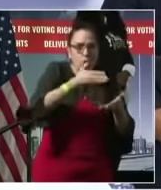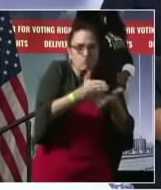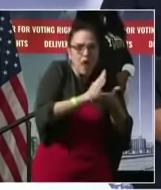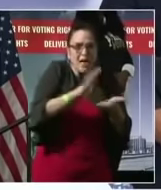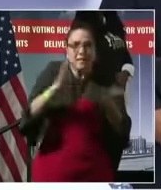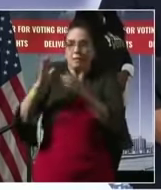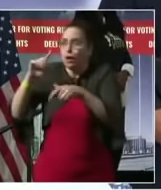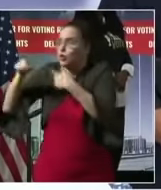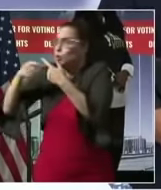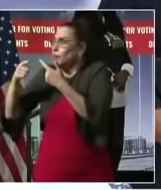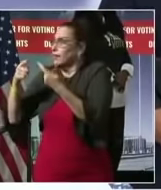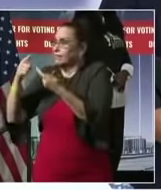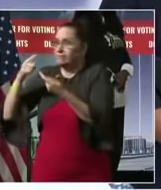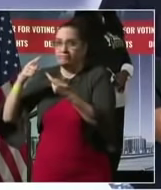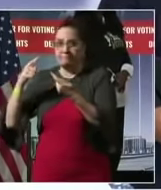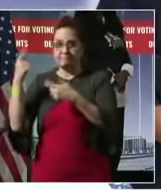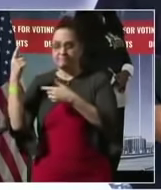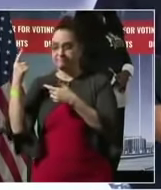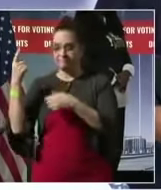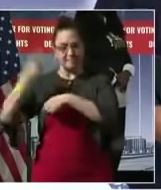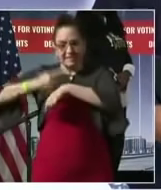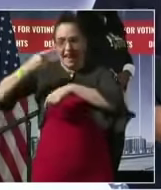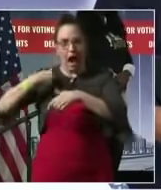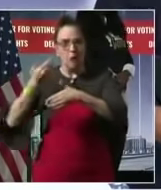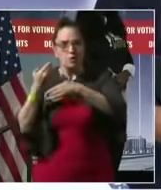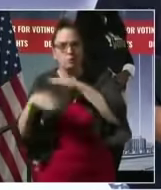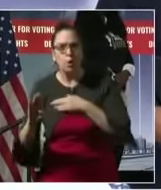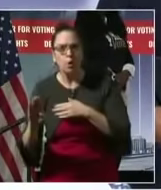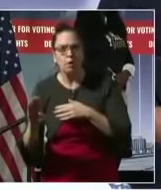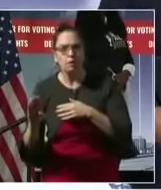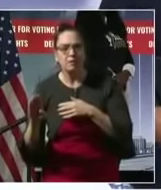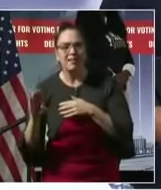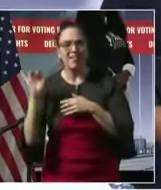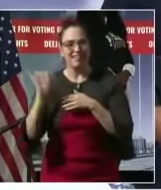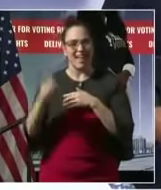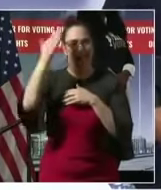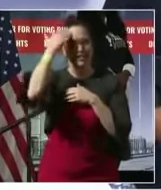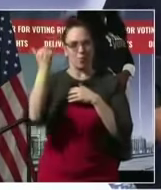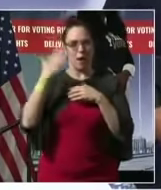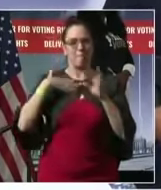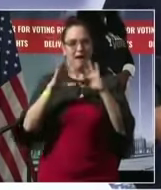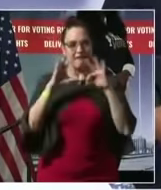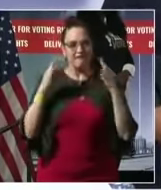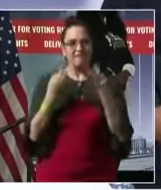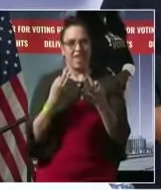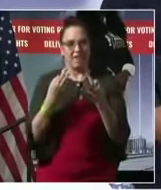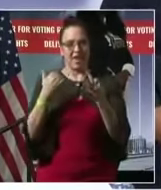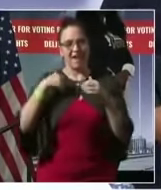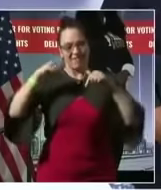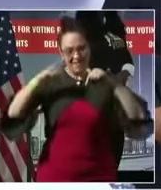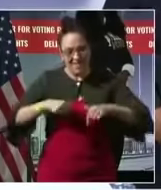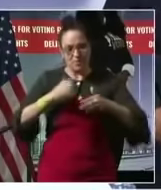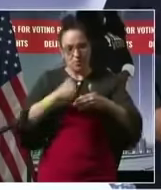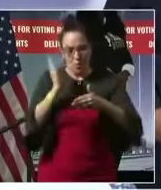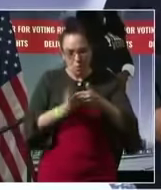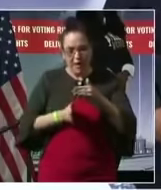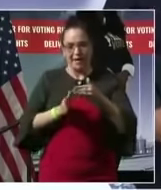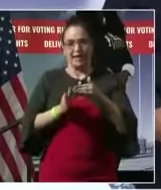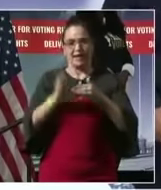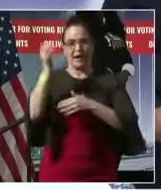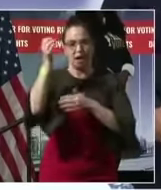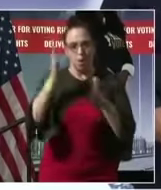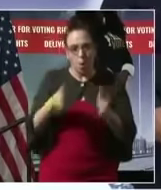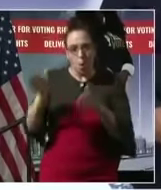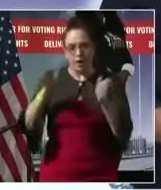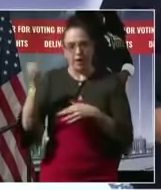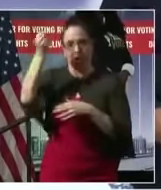born. That's why my family has spent this Martin Luther King Jr. weekend mobilizing, first in